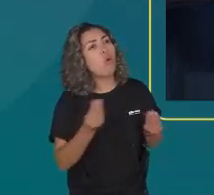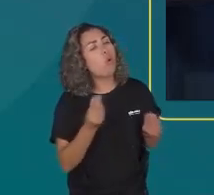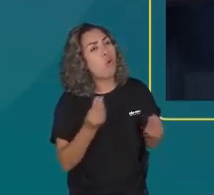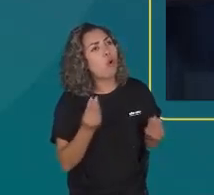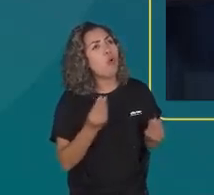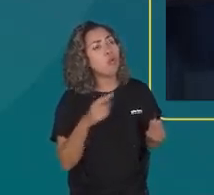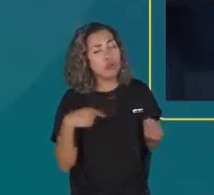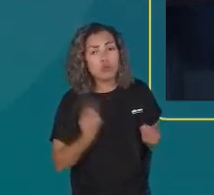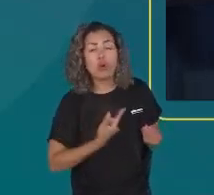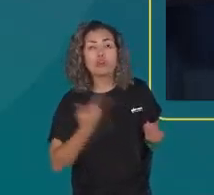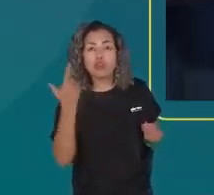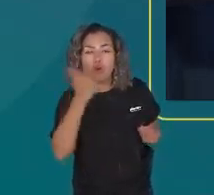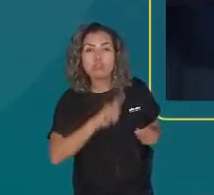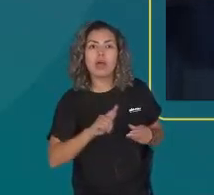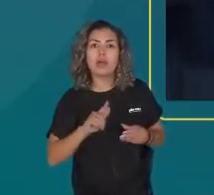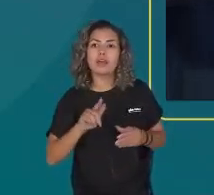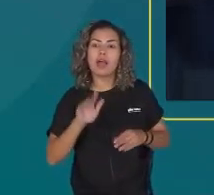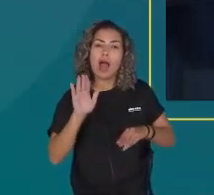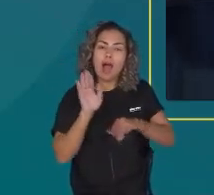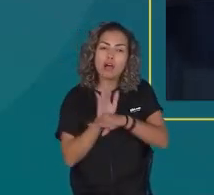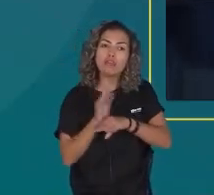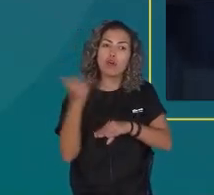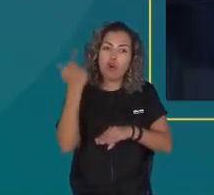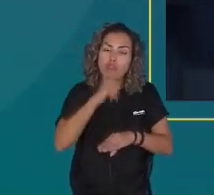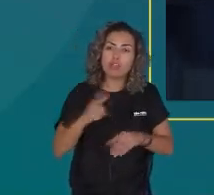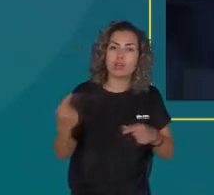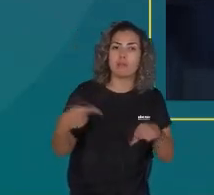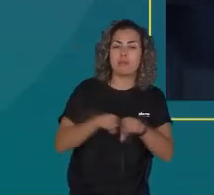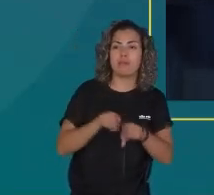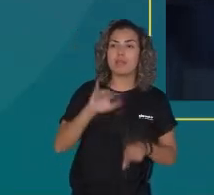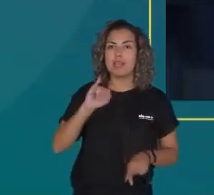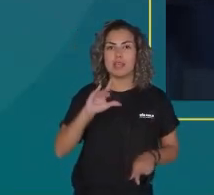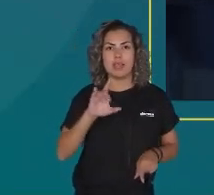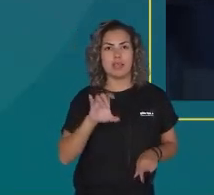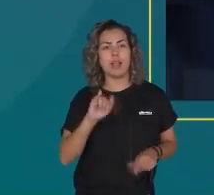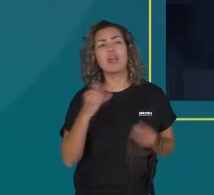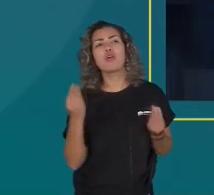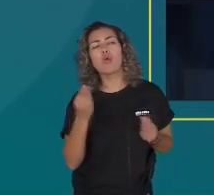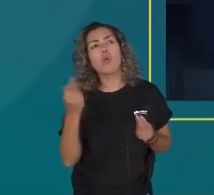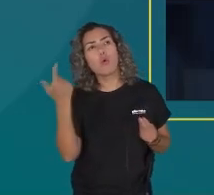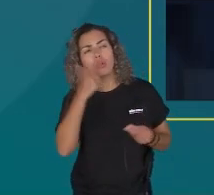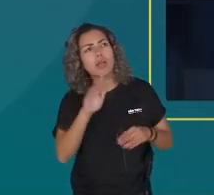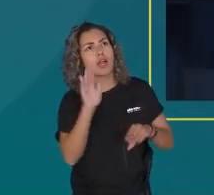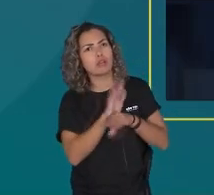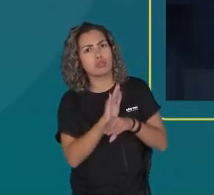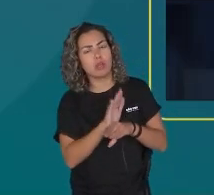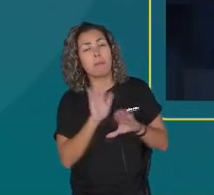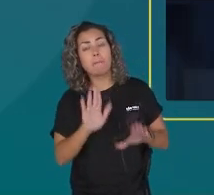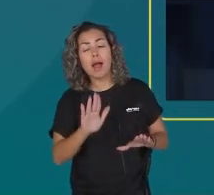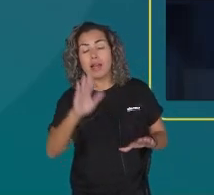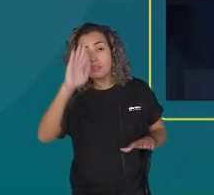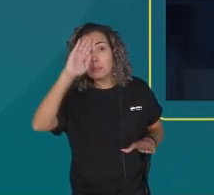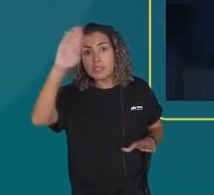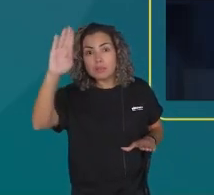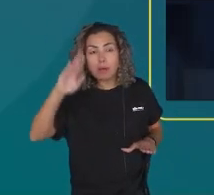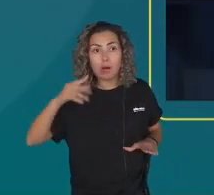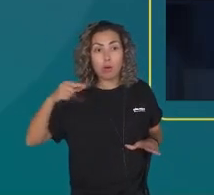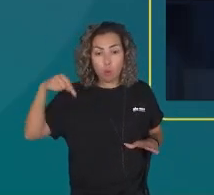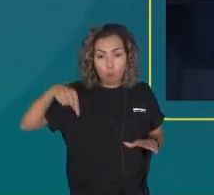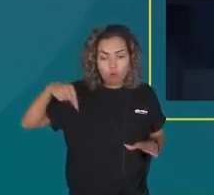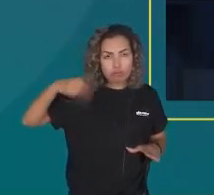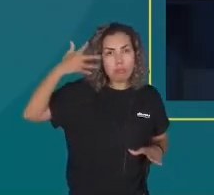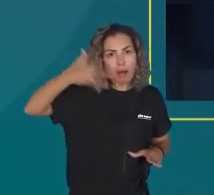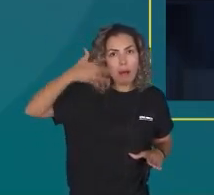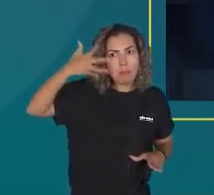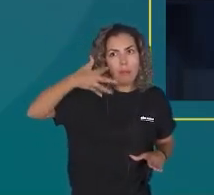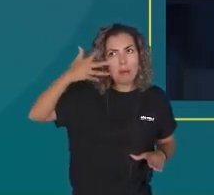most of all, what are your thoughts that you want to leave this panel with as we are looking at a future, an